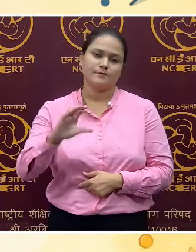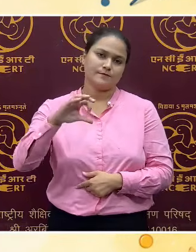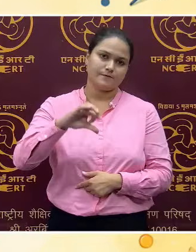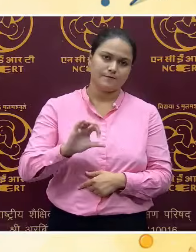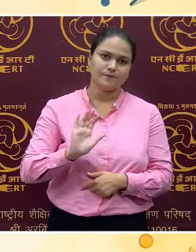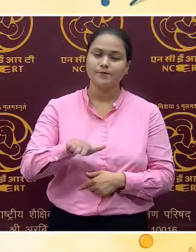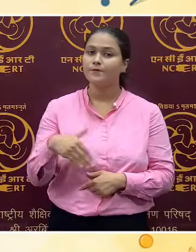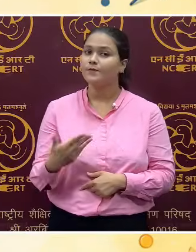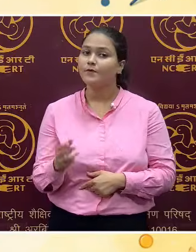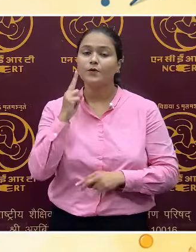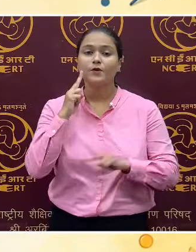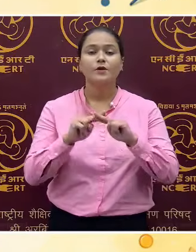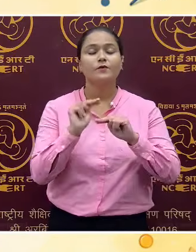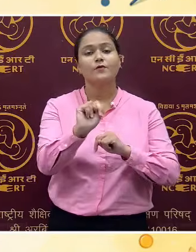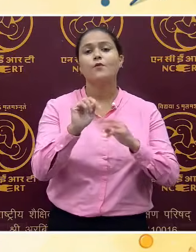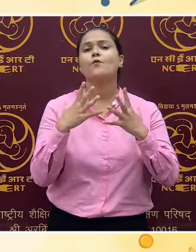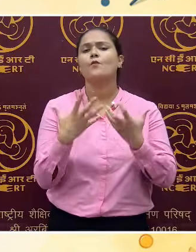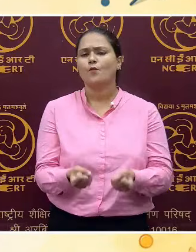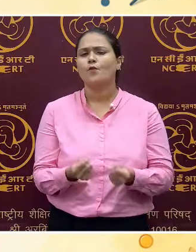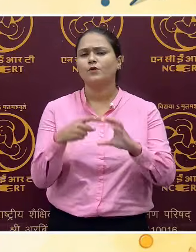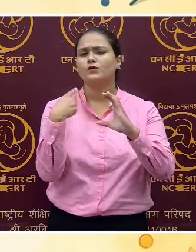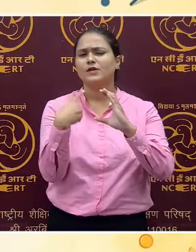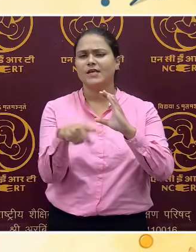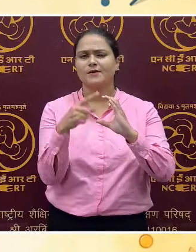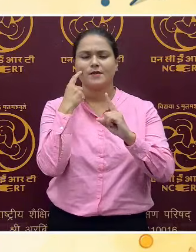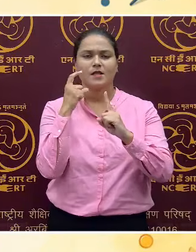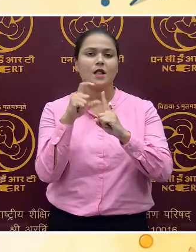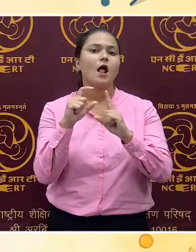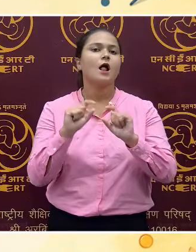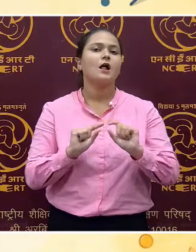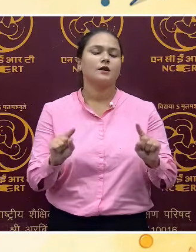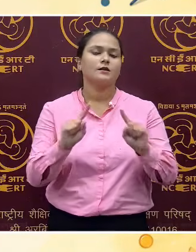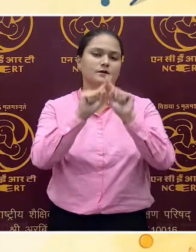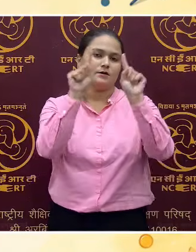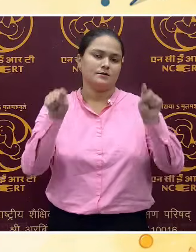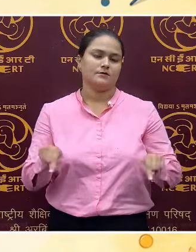8800440559. If you want to email us, the email ID would be